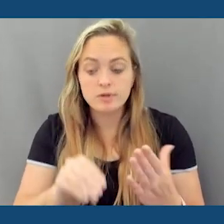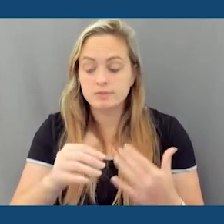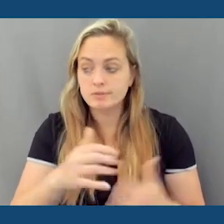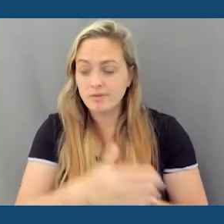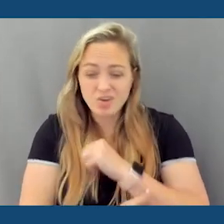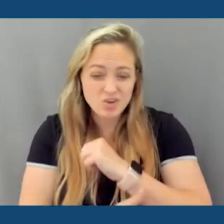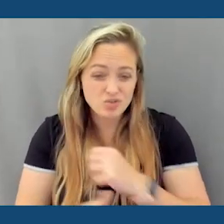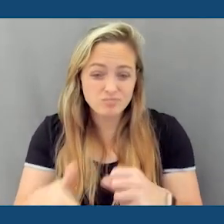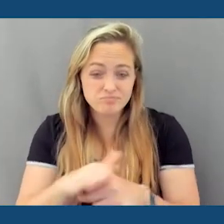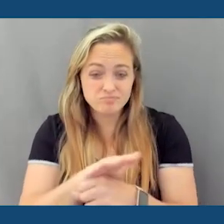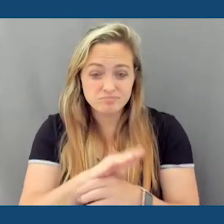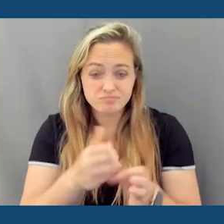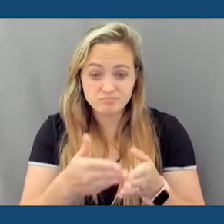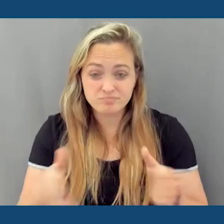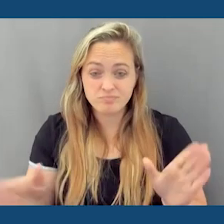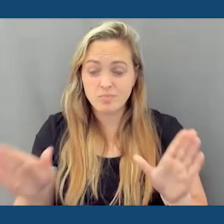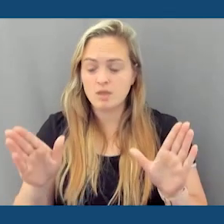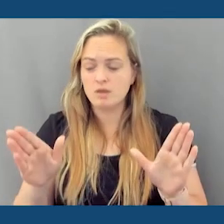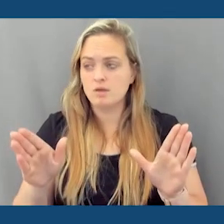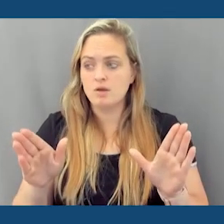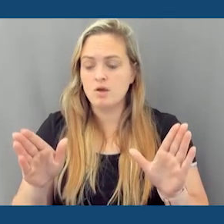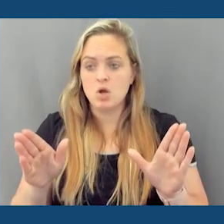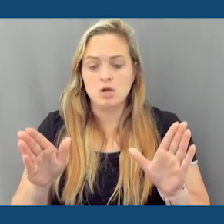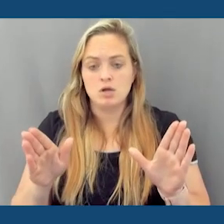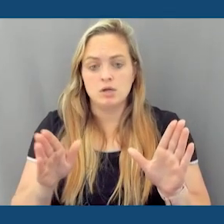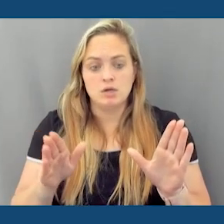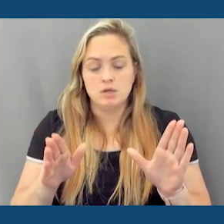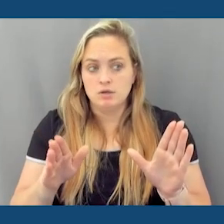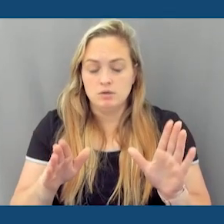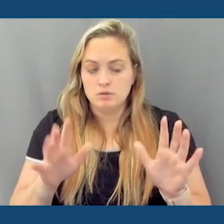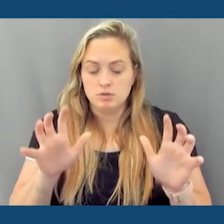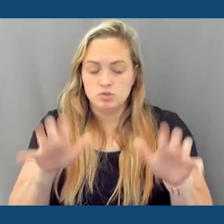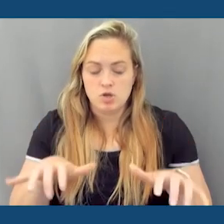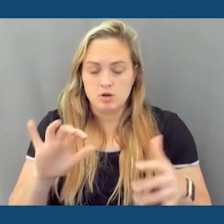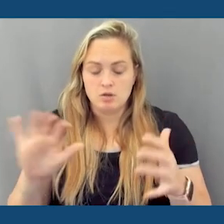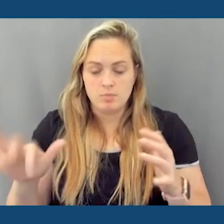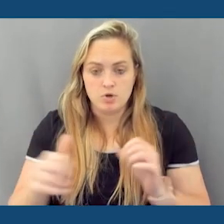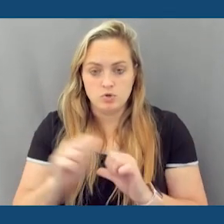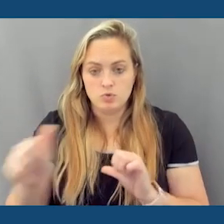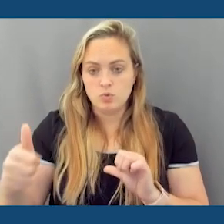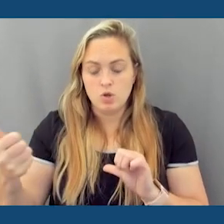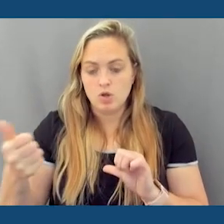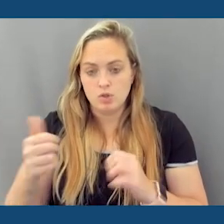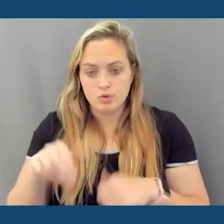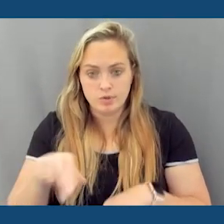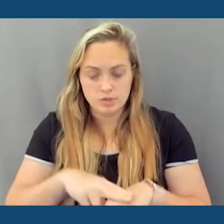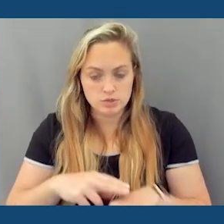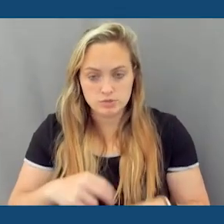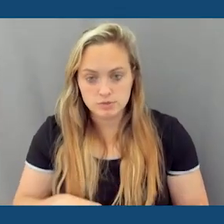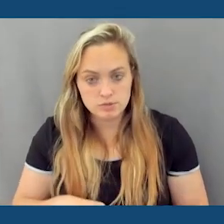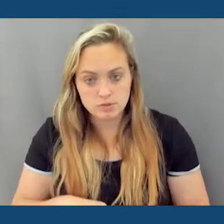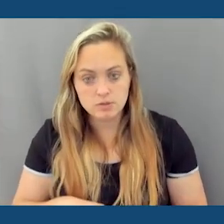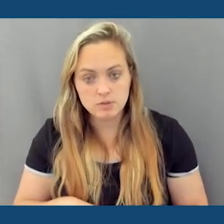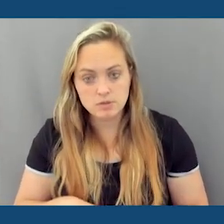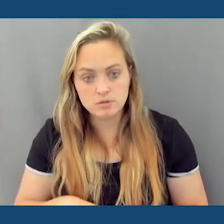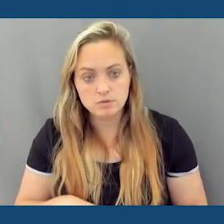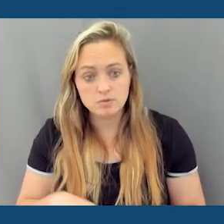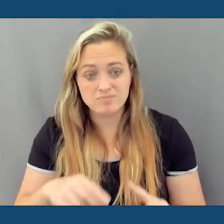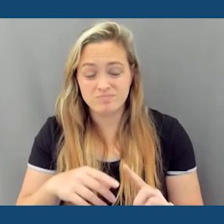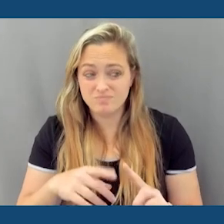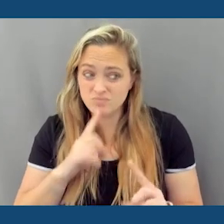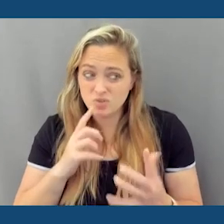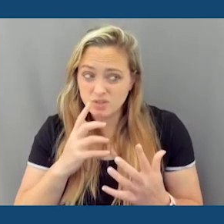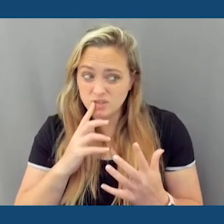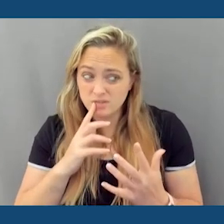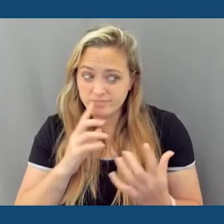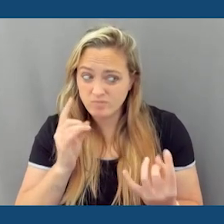overall are staggering compared to other industrialized nations, and it's a point of great shame for all